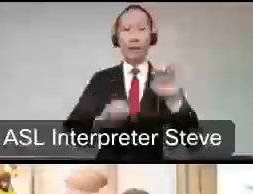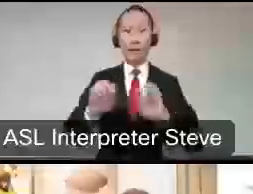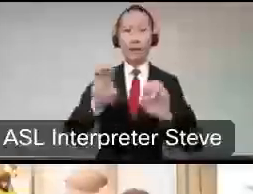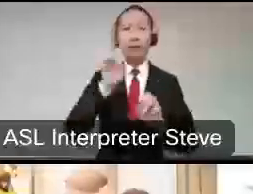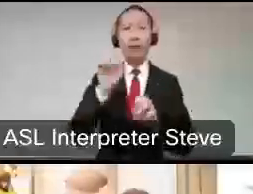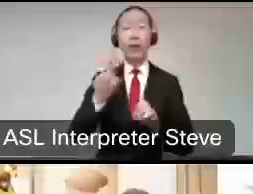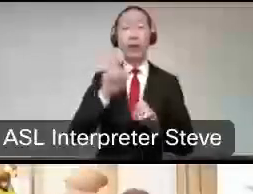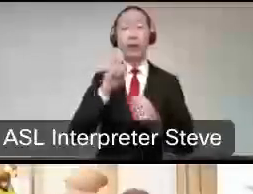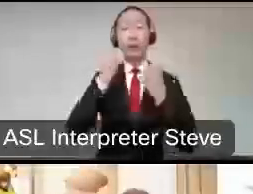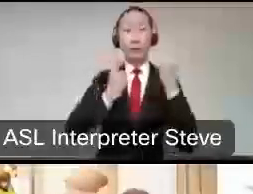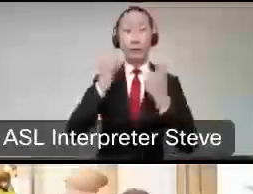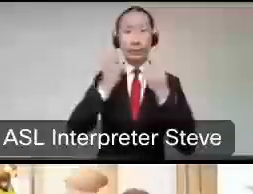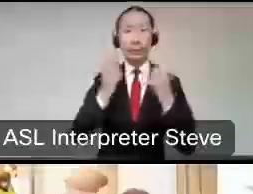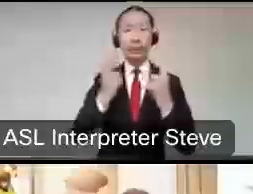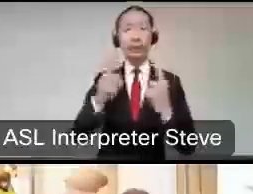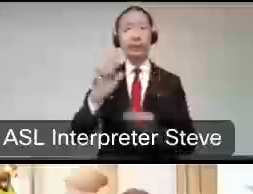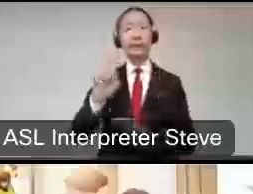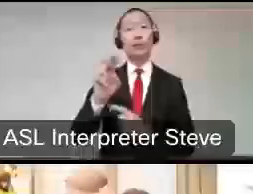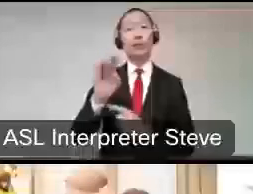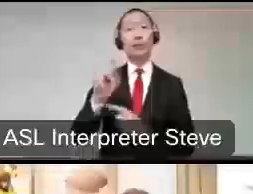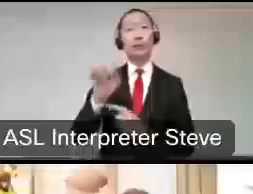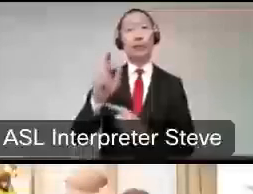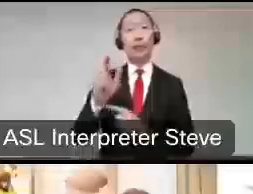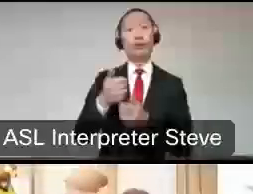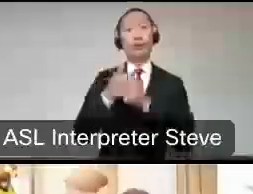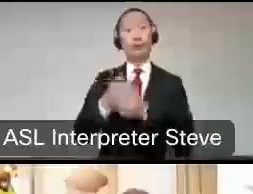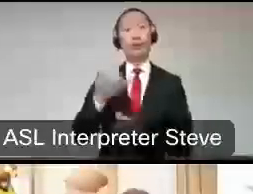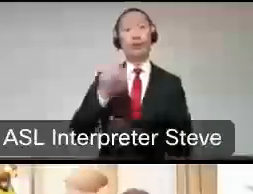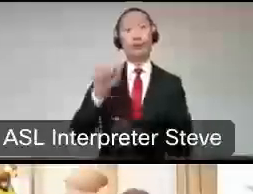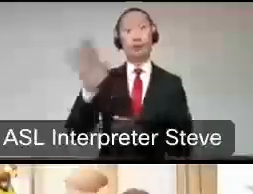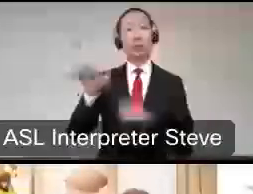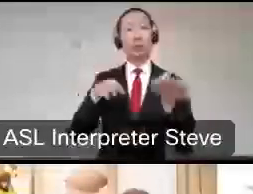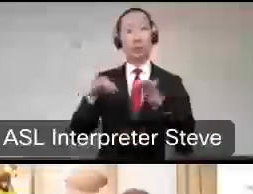it's considered substantial by Social Security's definition.